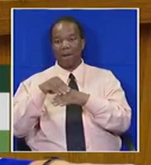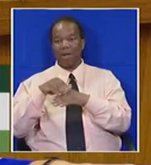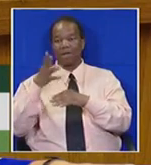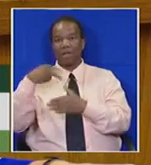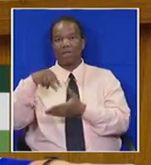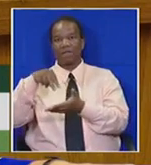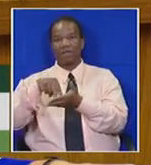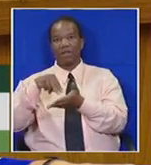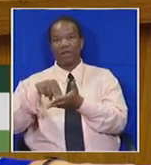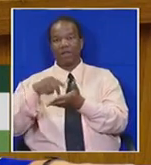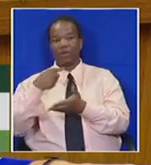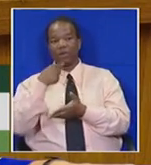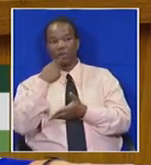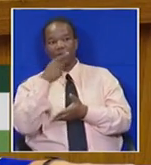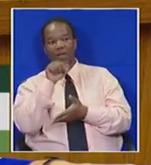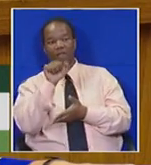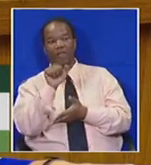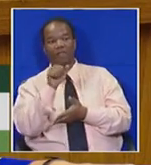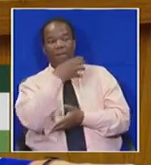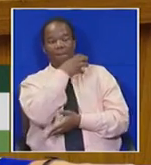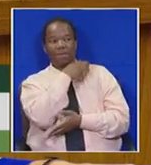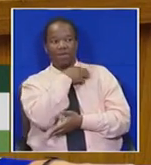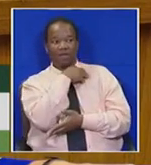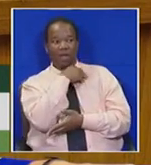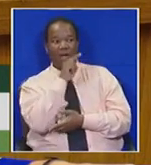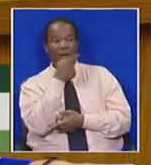on ministers who serve in this government.